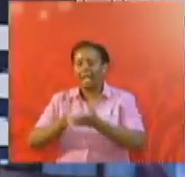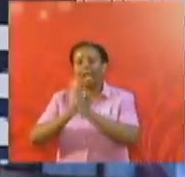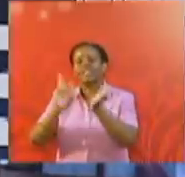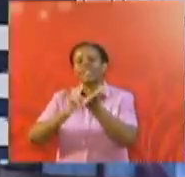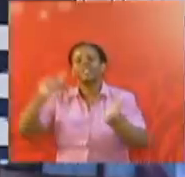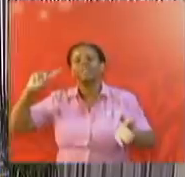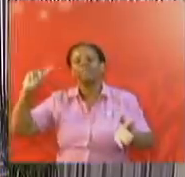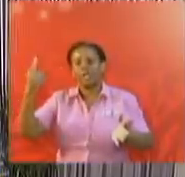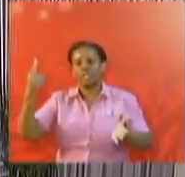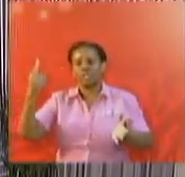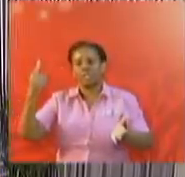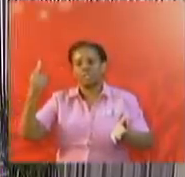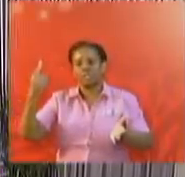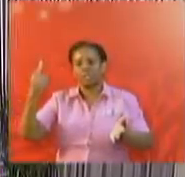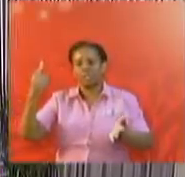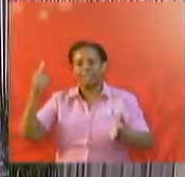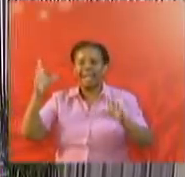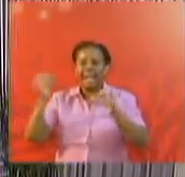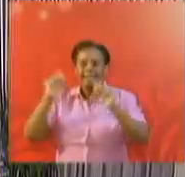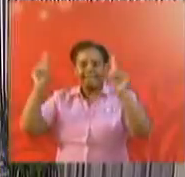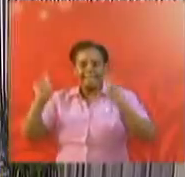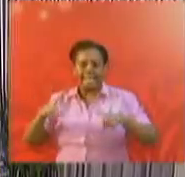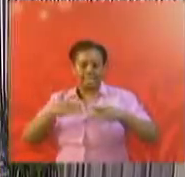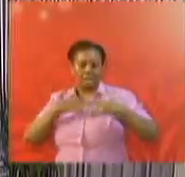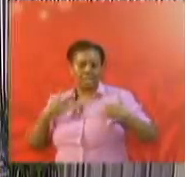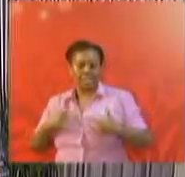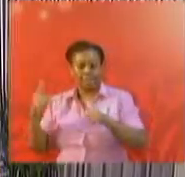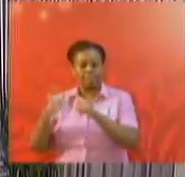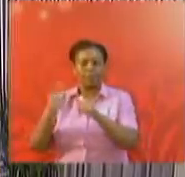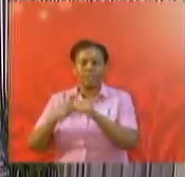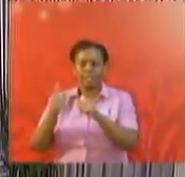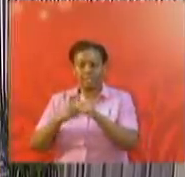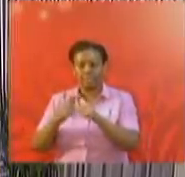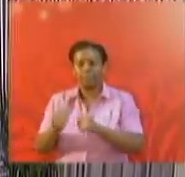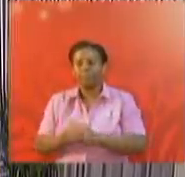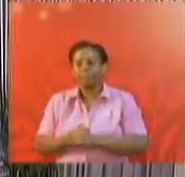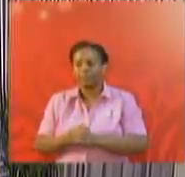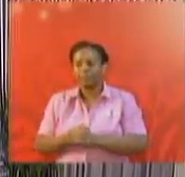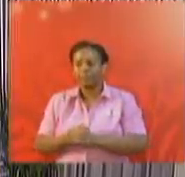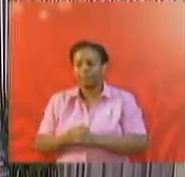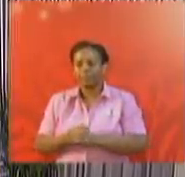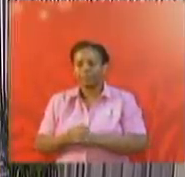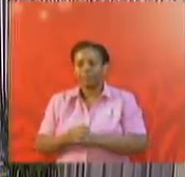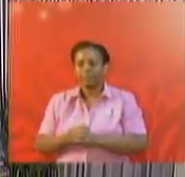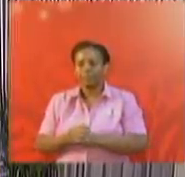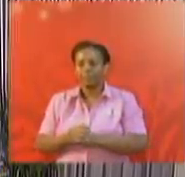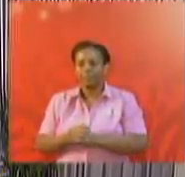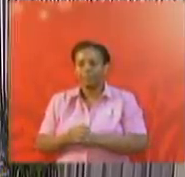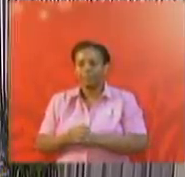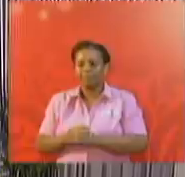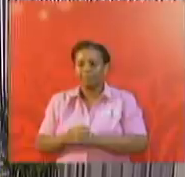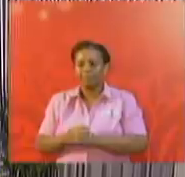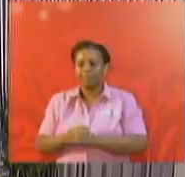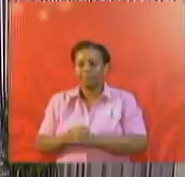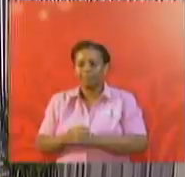on you. Okay? Thank you, Dr. Parkinson. Newsday, please. We're ready for your questions. Hi, good morning.